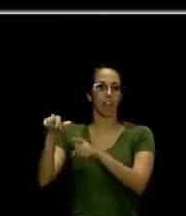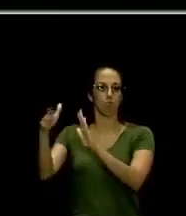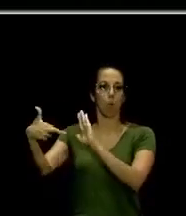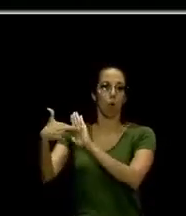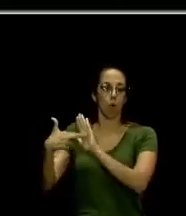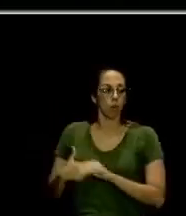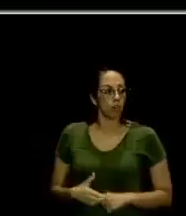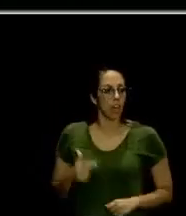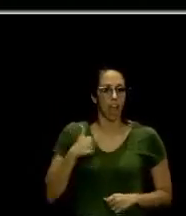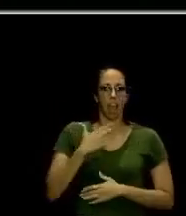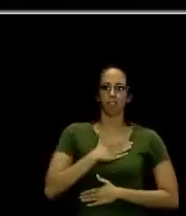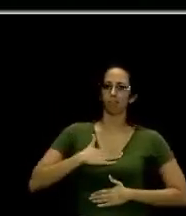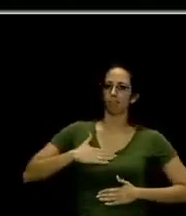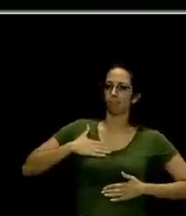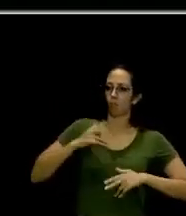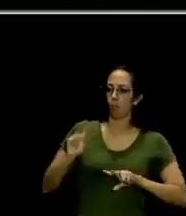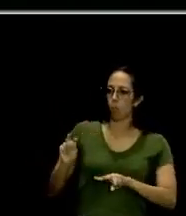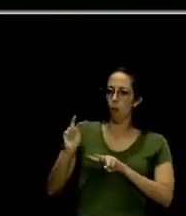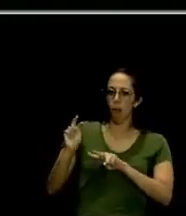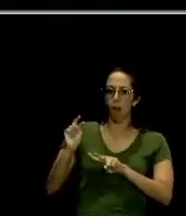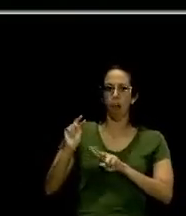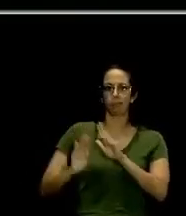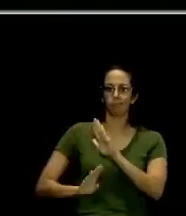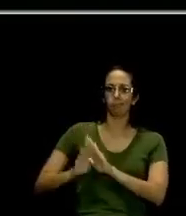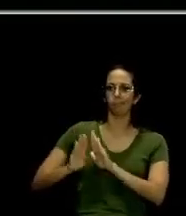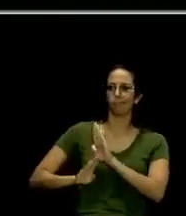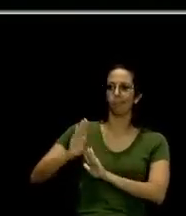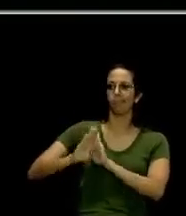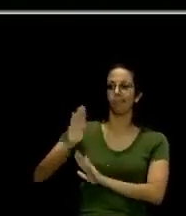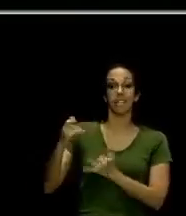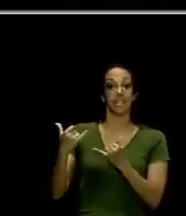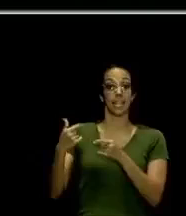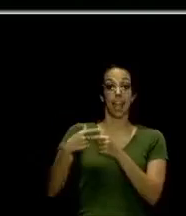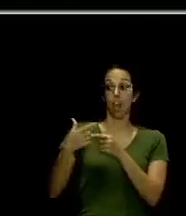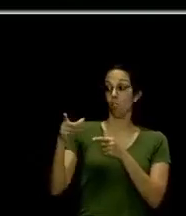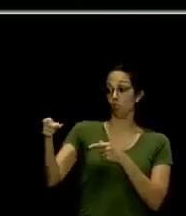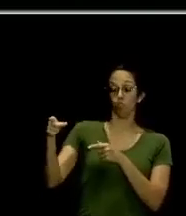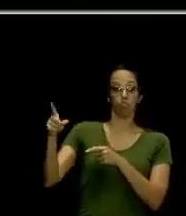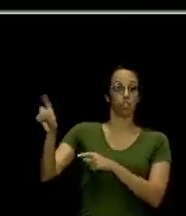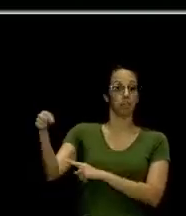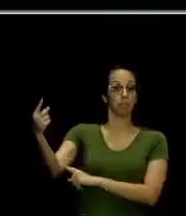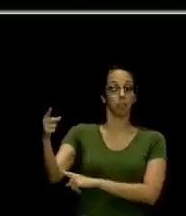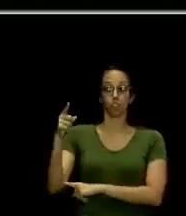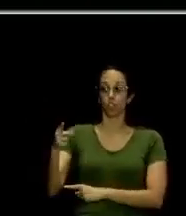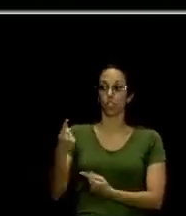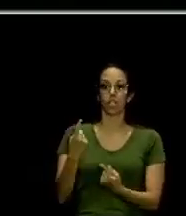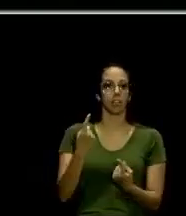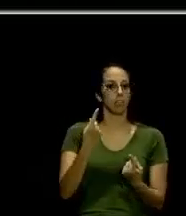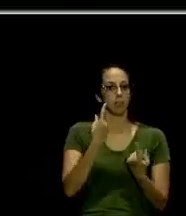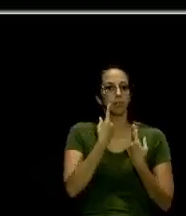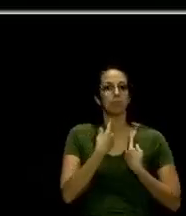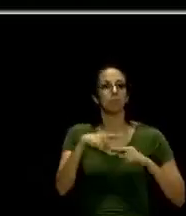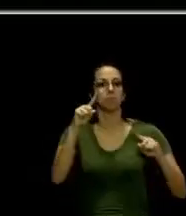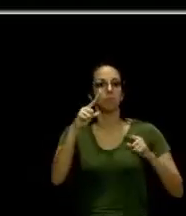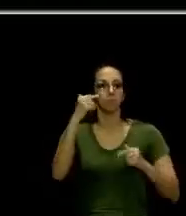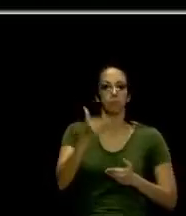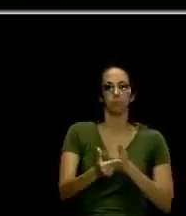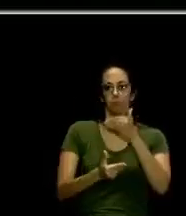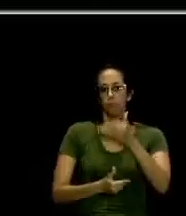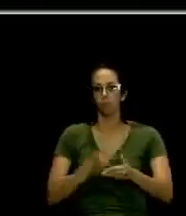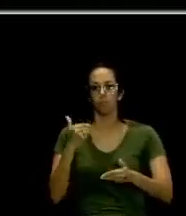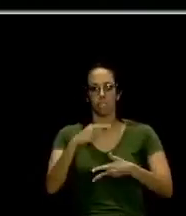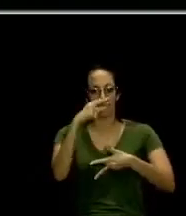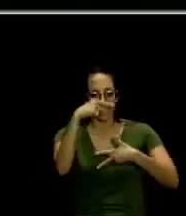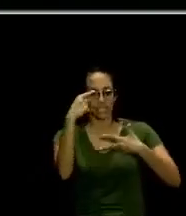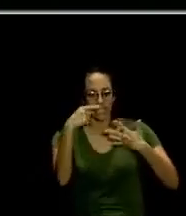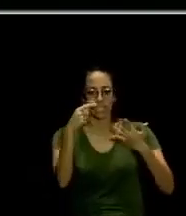enjoyed watching now from afar as she accomplished one thing after another that really have impacted all